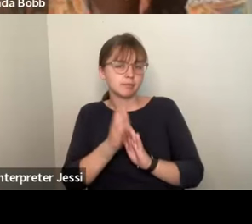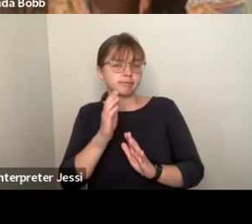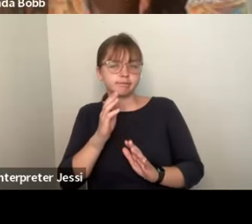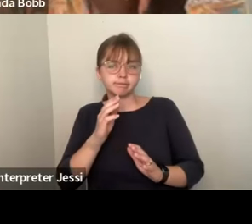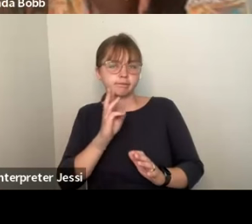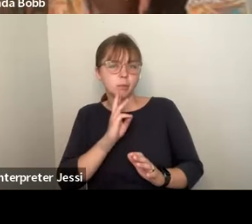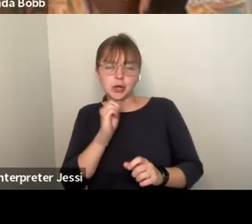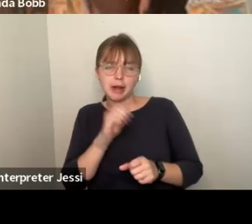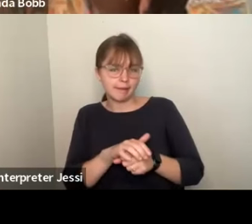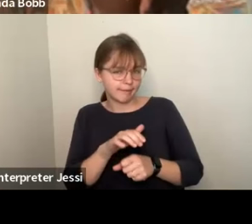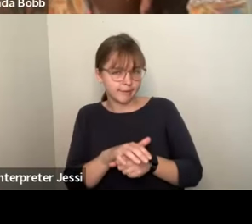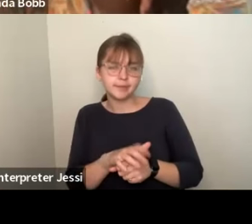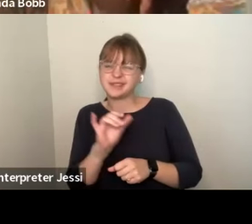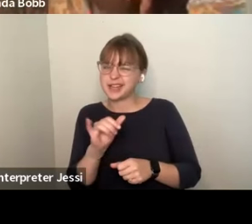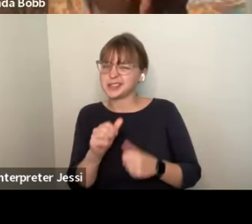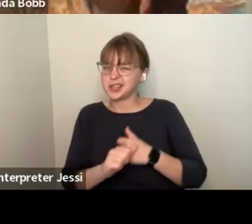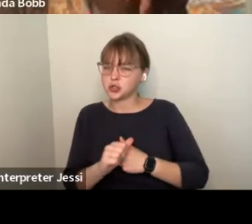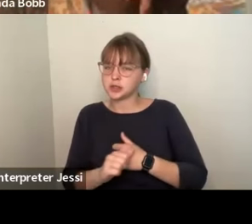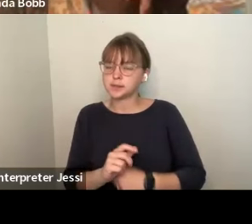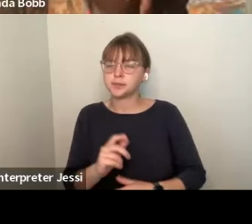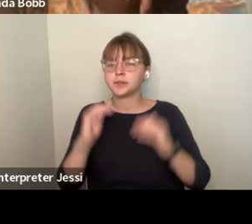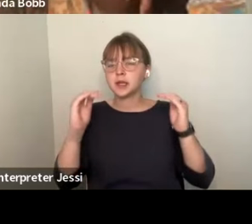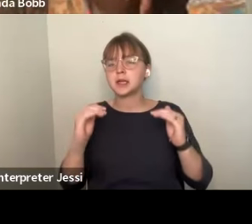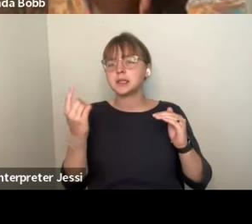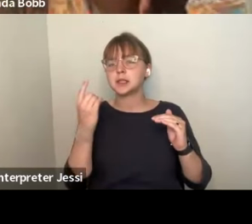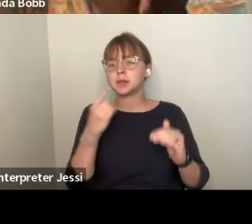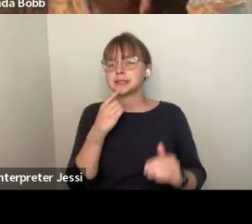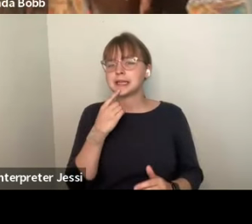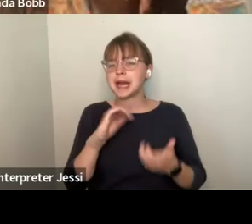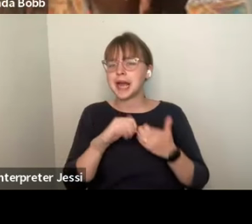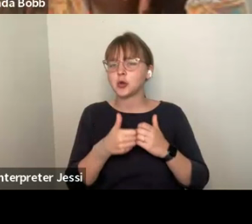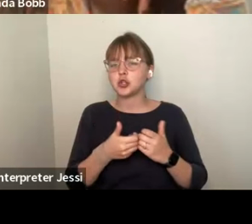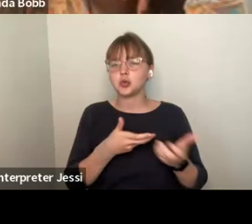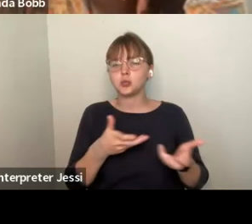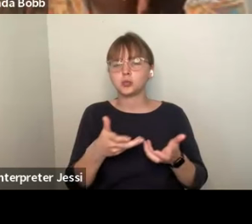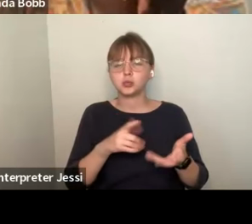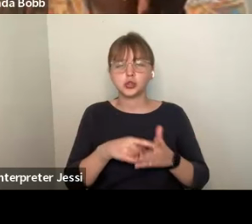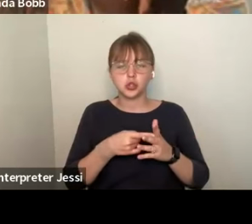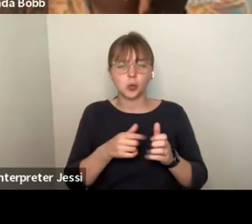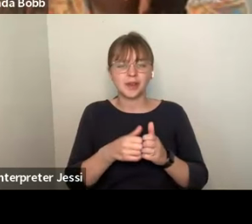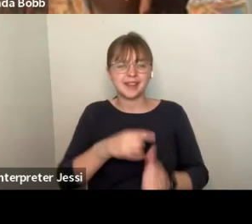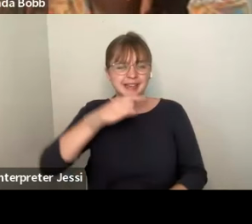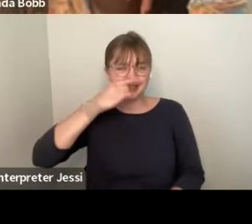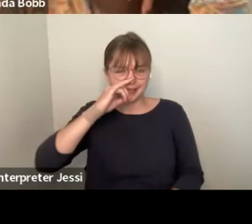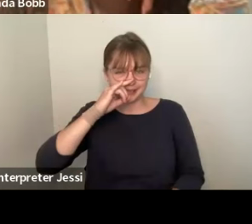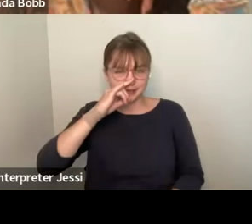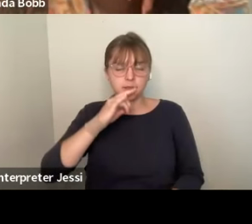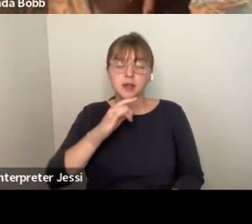How do you recommend approaching the kids? Chantel, that is such a big